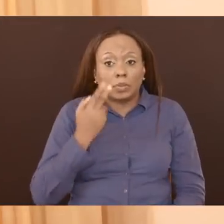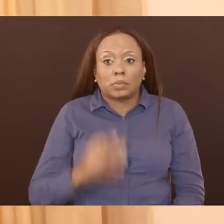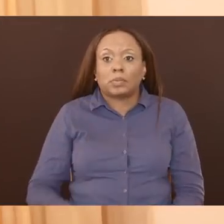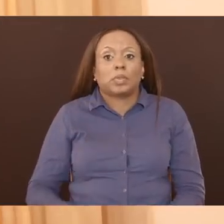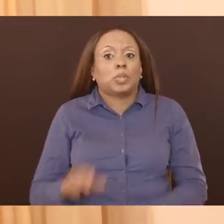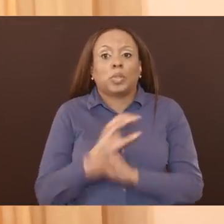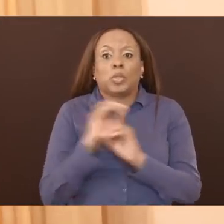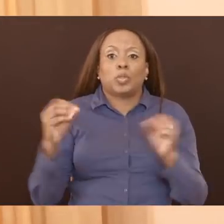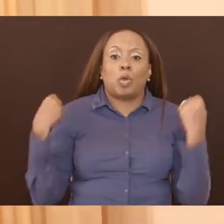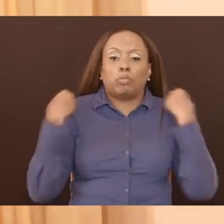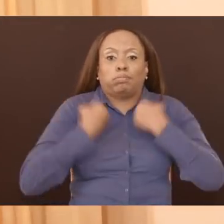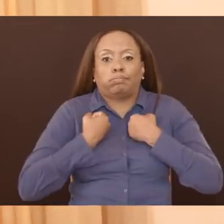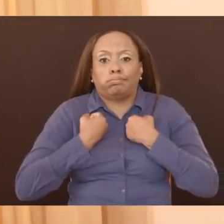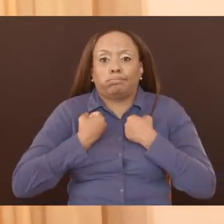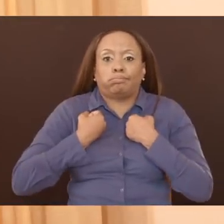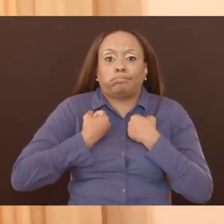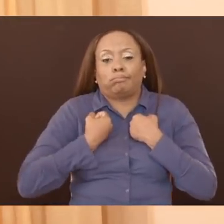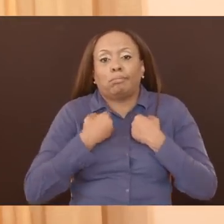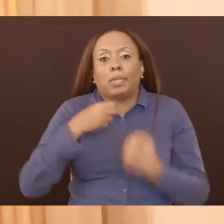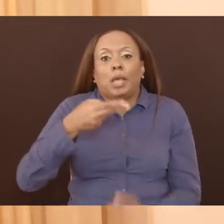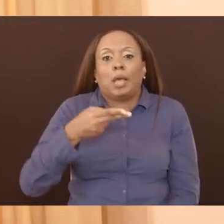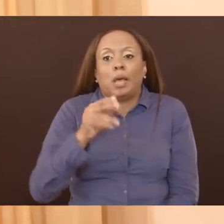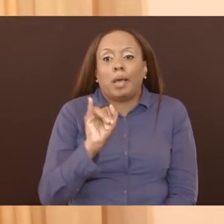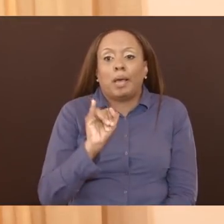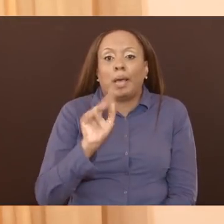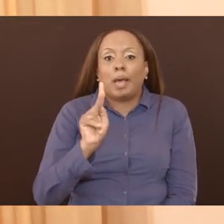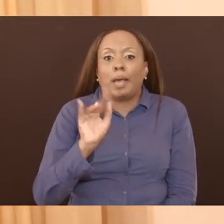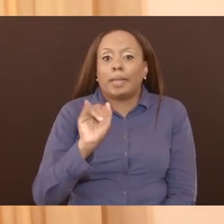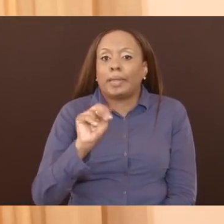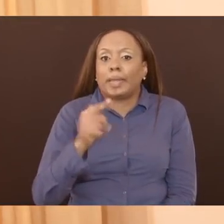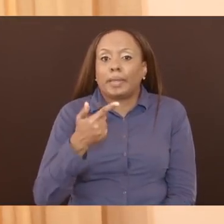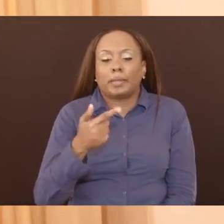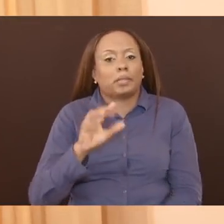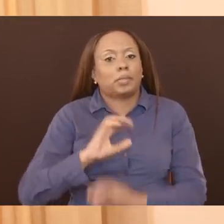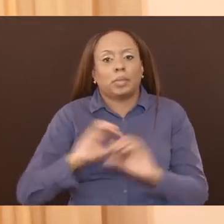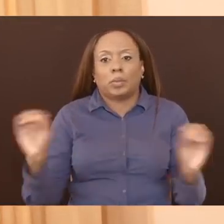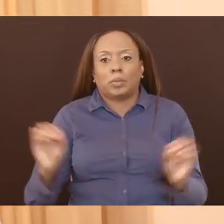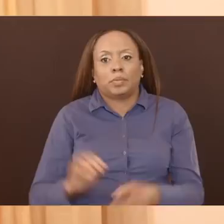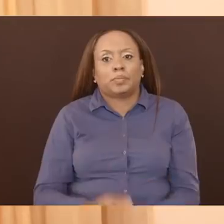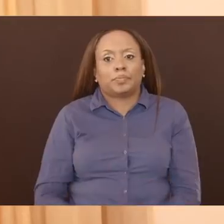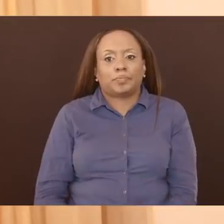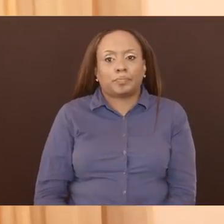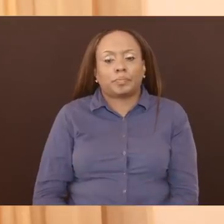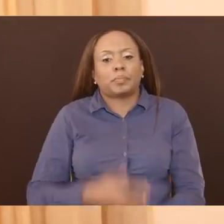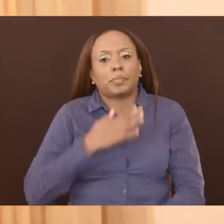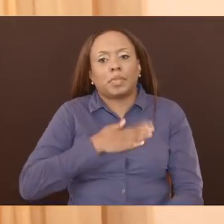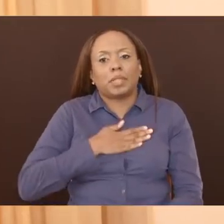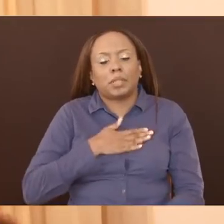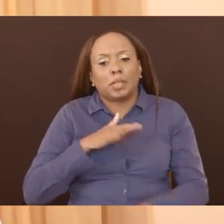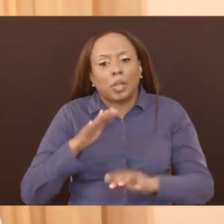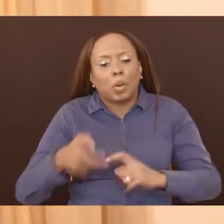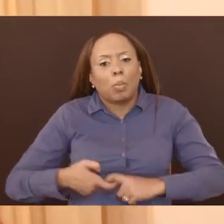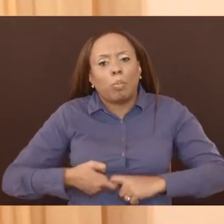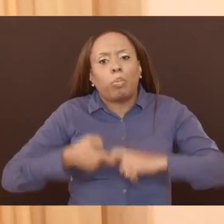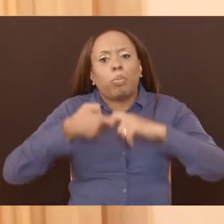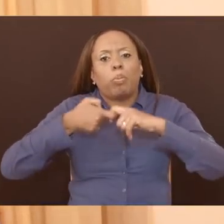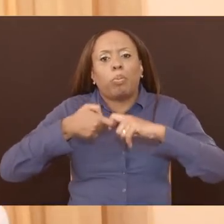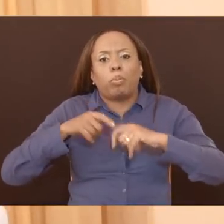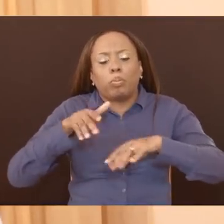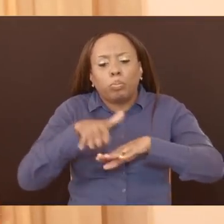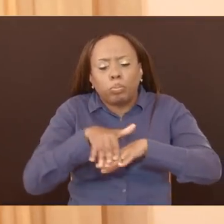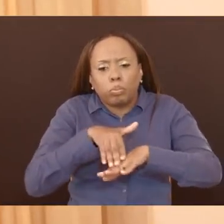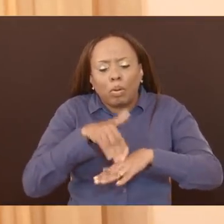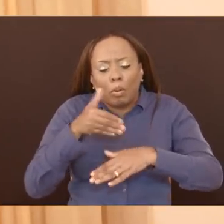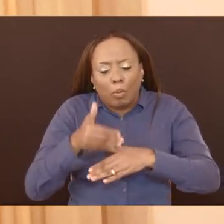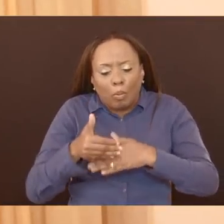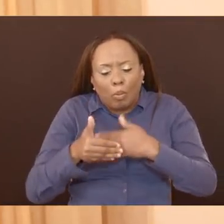hiking. And we're asking for that because we believe that for now, slow down. We don't need to lock down if we